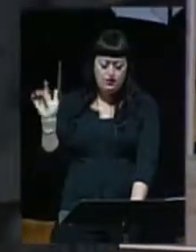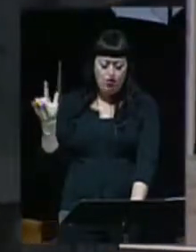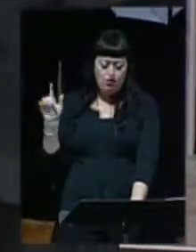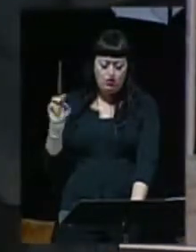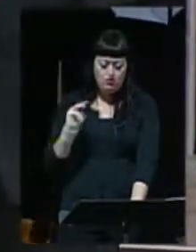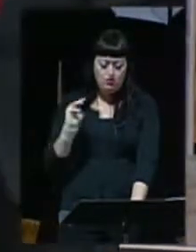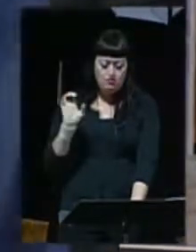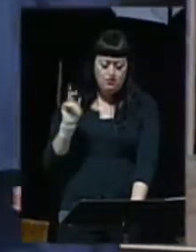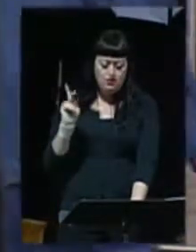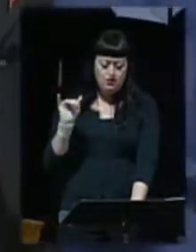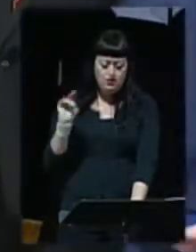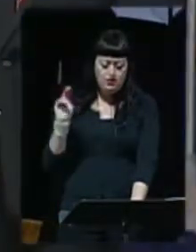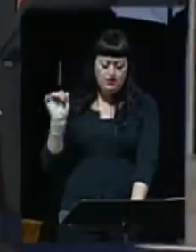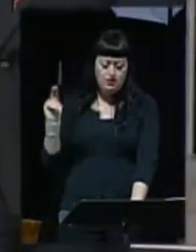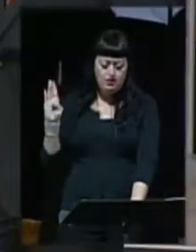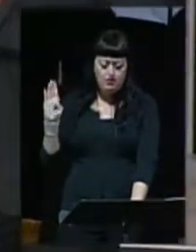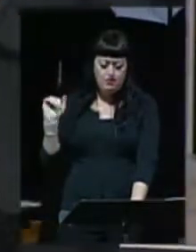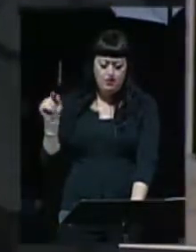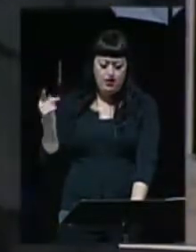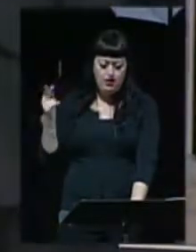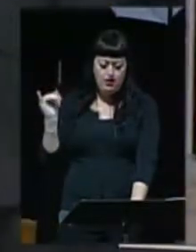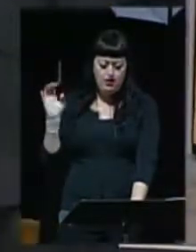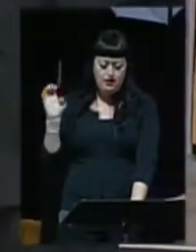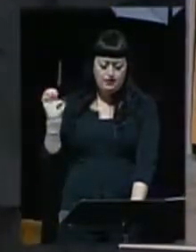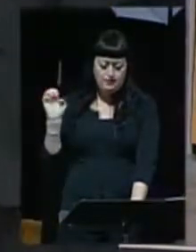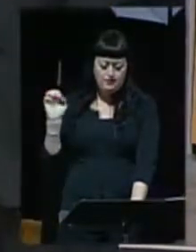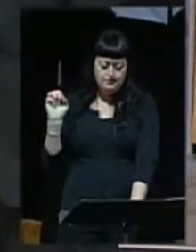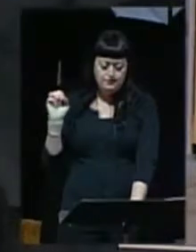McKinnon Bathy.